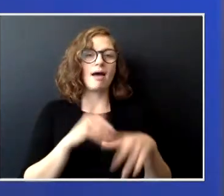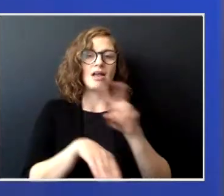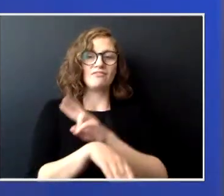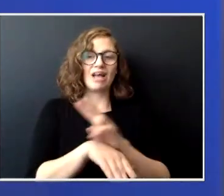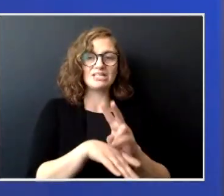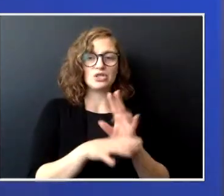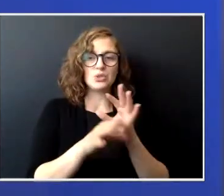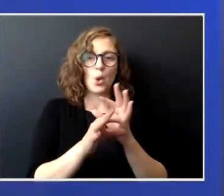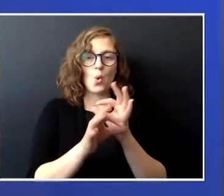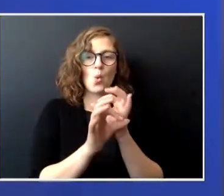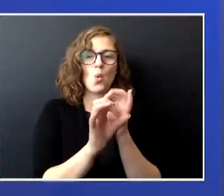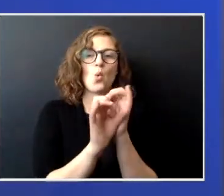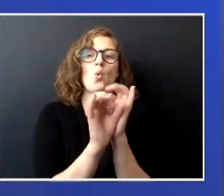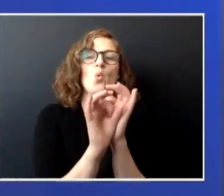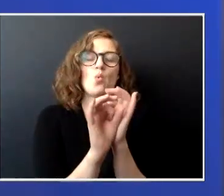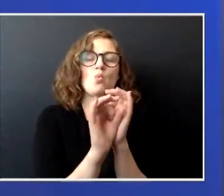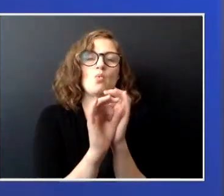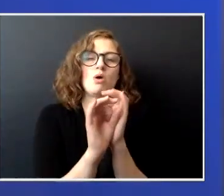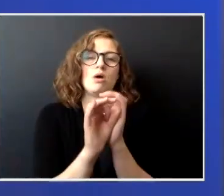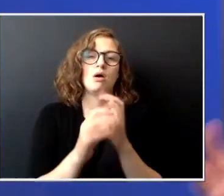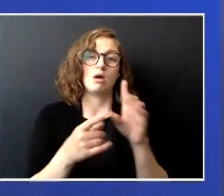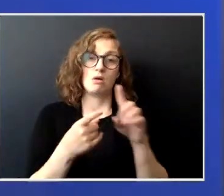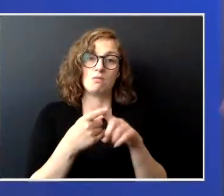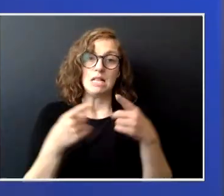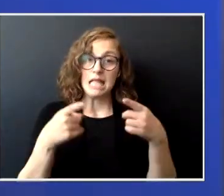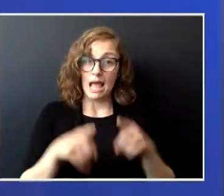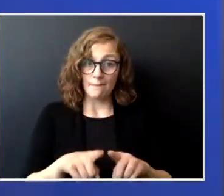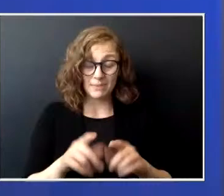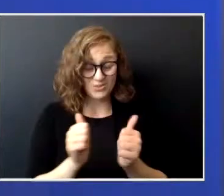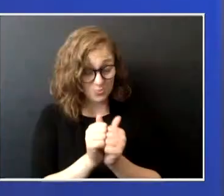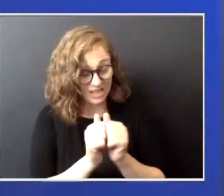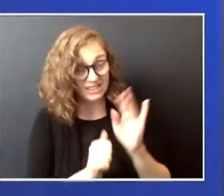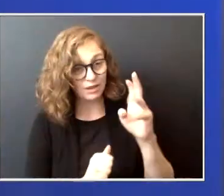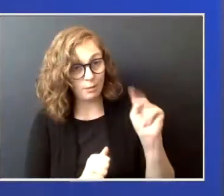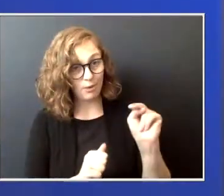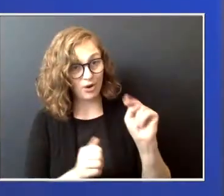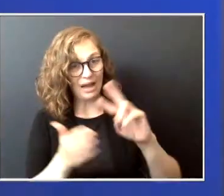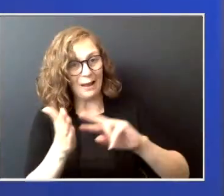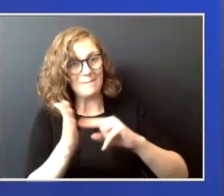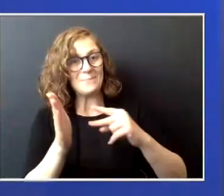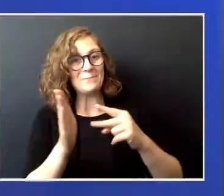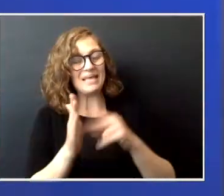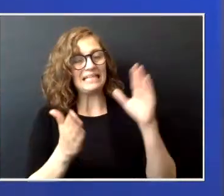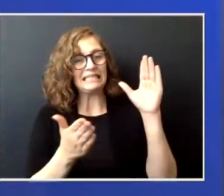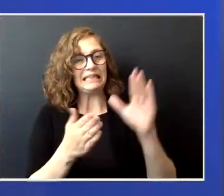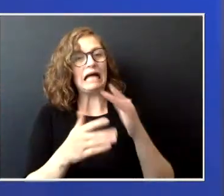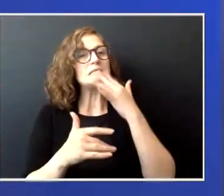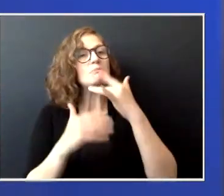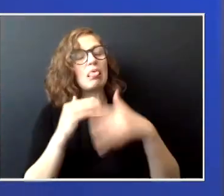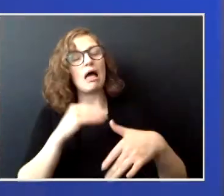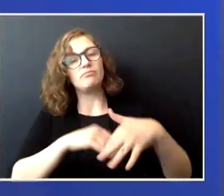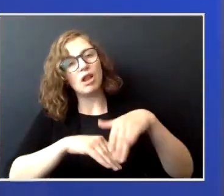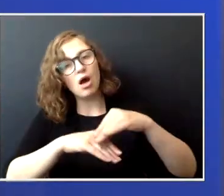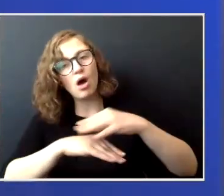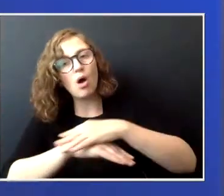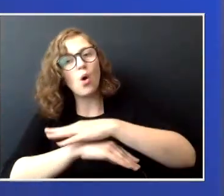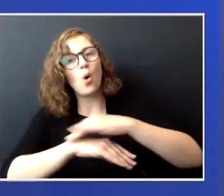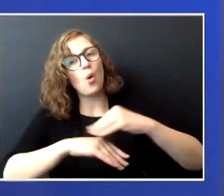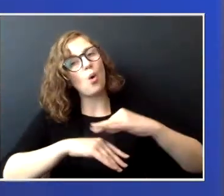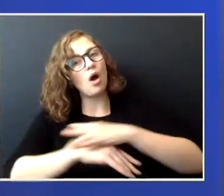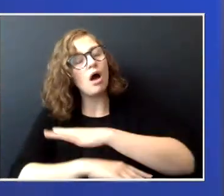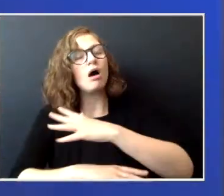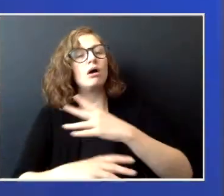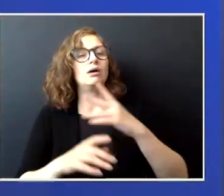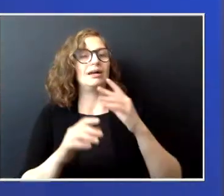vasoconstriction. And when that happens with a burn, it actually decreases the amount of blood flow to the burn, and it can cause it to get deeper or worsen the burn.